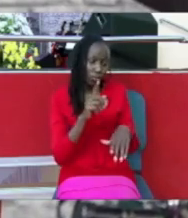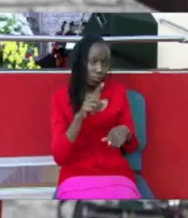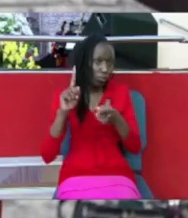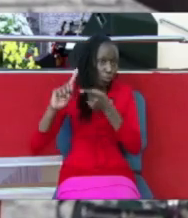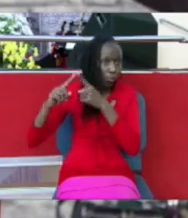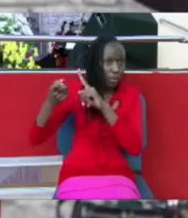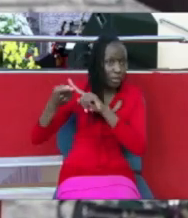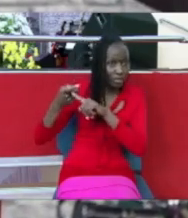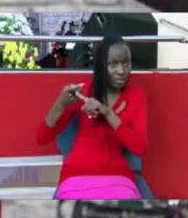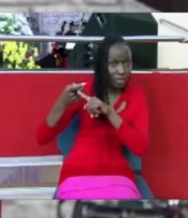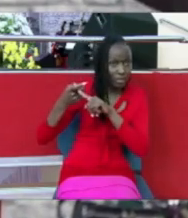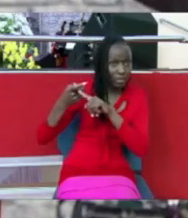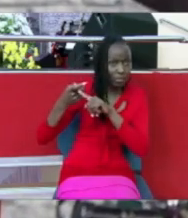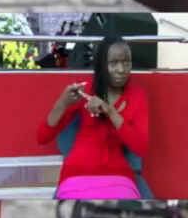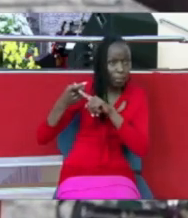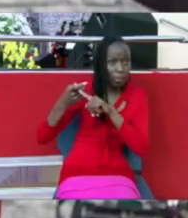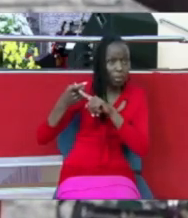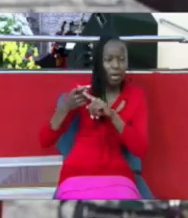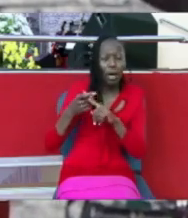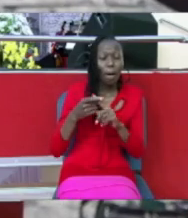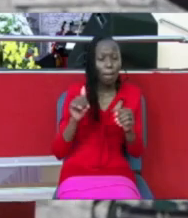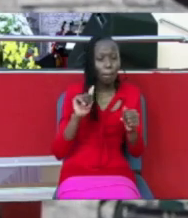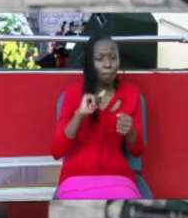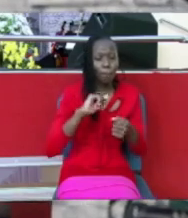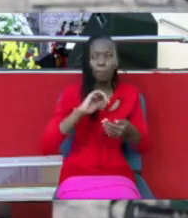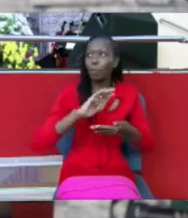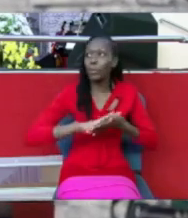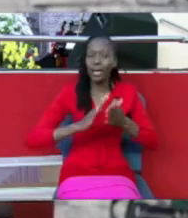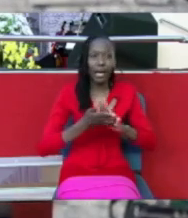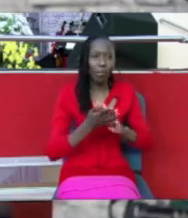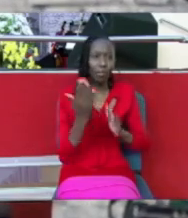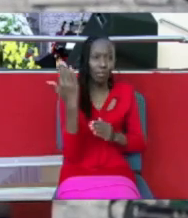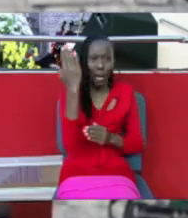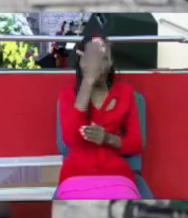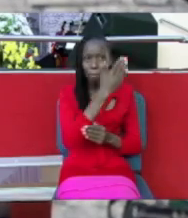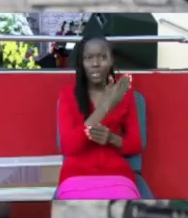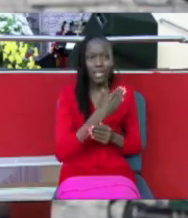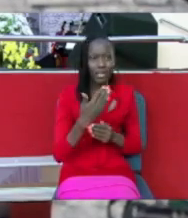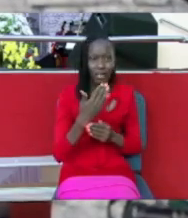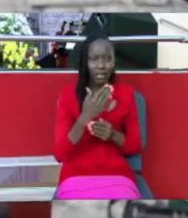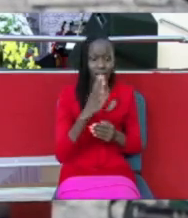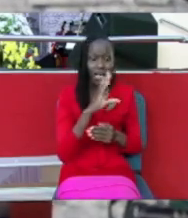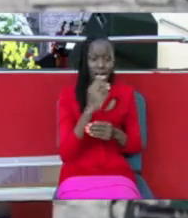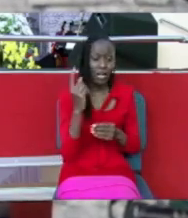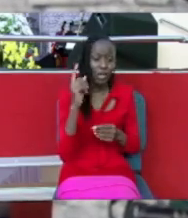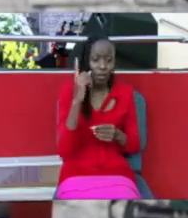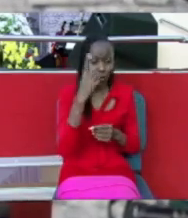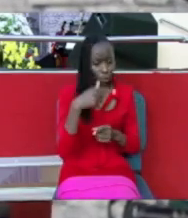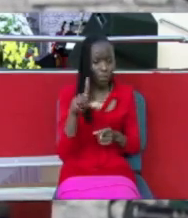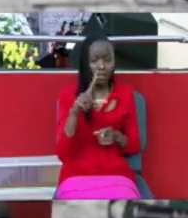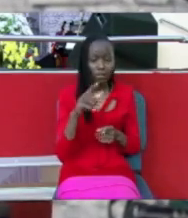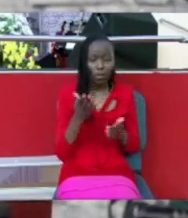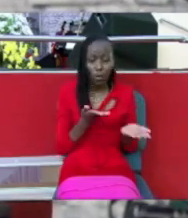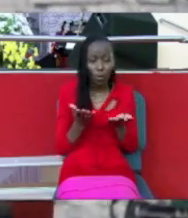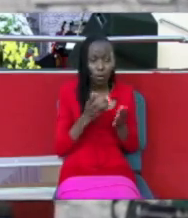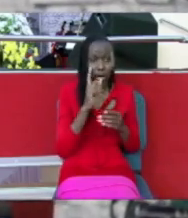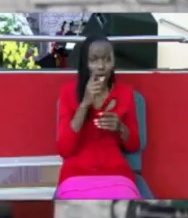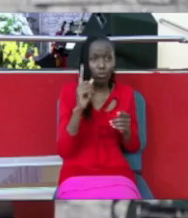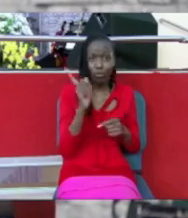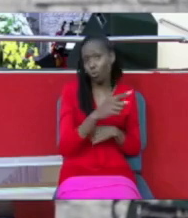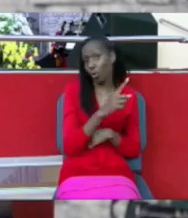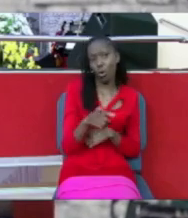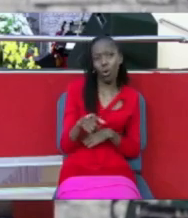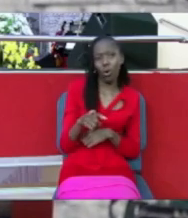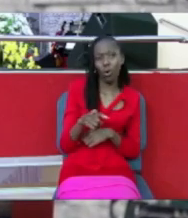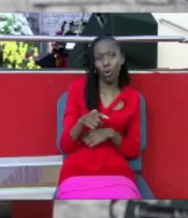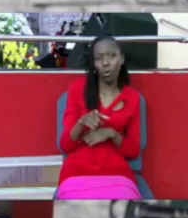unalo politafakari linakuwa kio chako. And it allows you to correct where you are going wrong. Na linakusaidia kudhibitisha ama